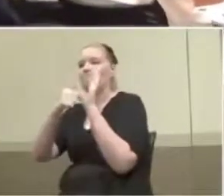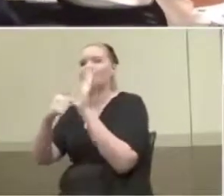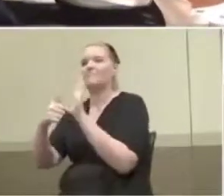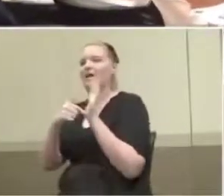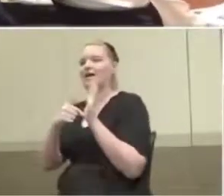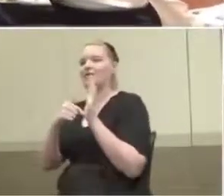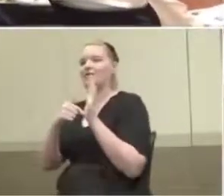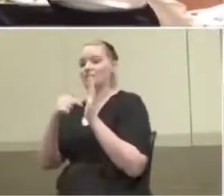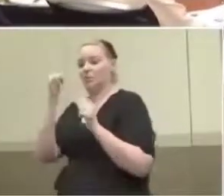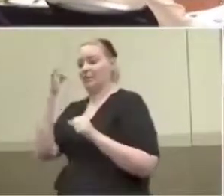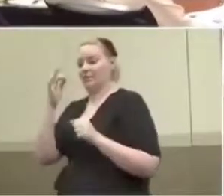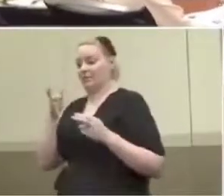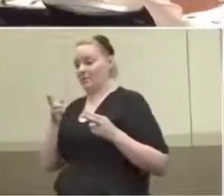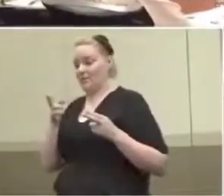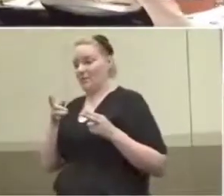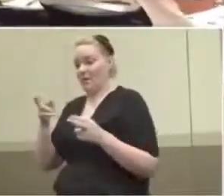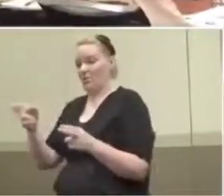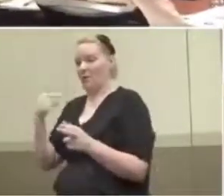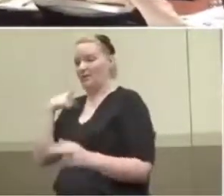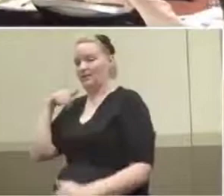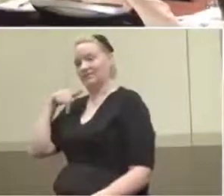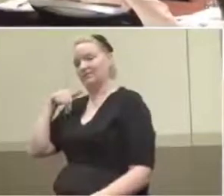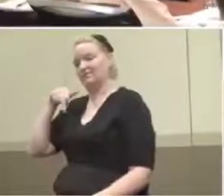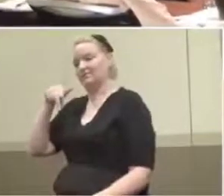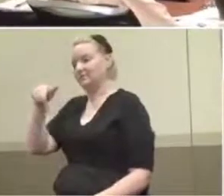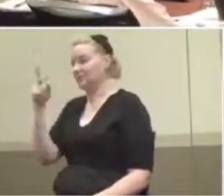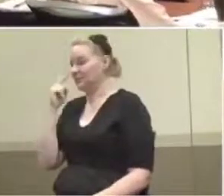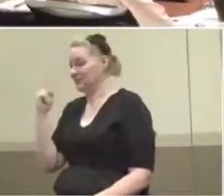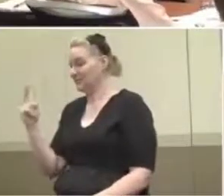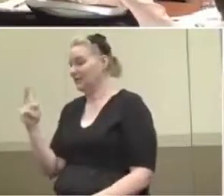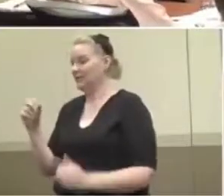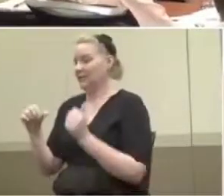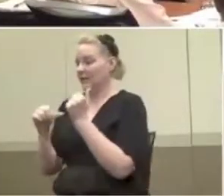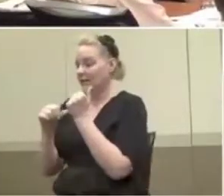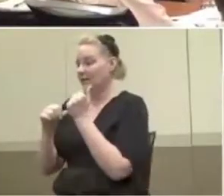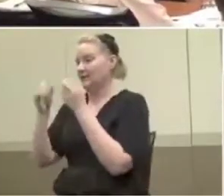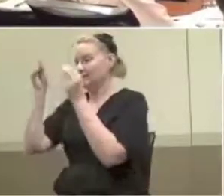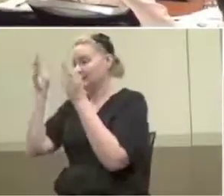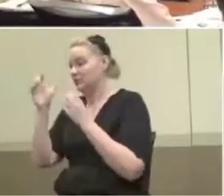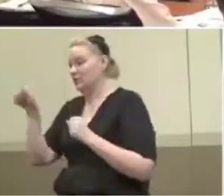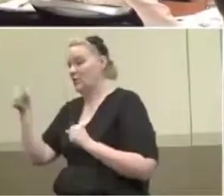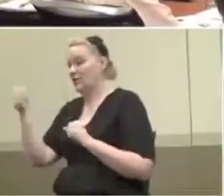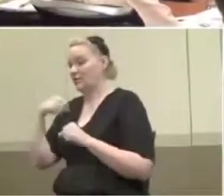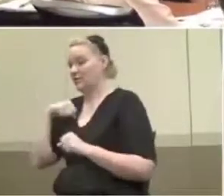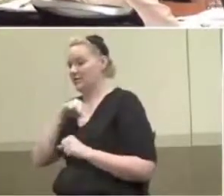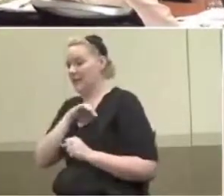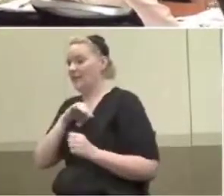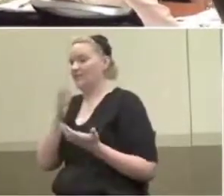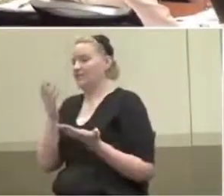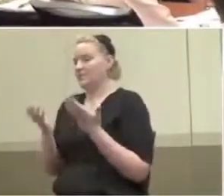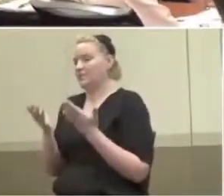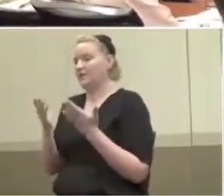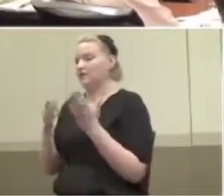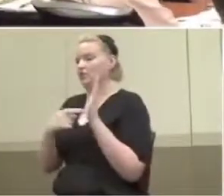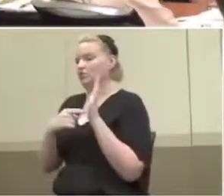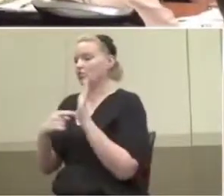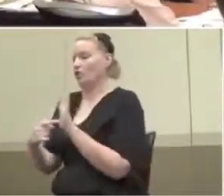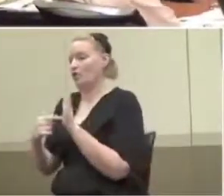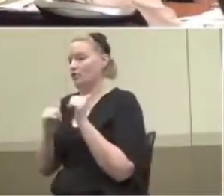in the hallway and there's an interaction, if there's an aide or a teacher or another staff person there, to be able to kind of model